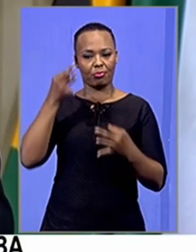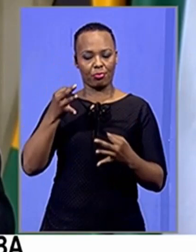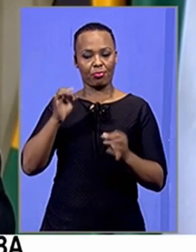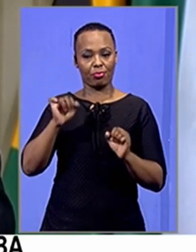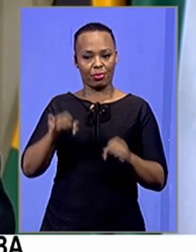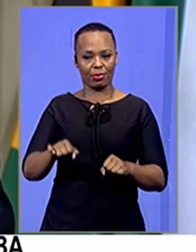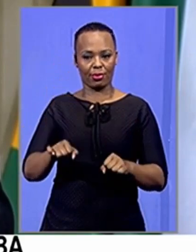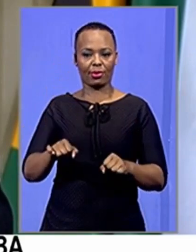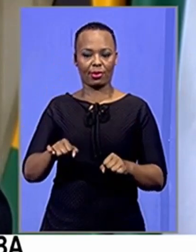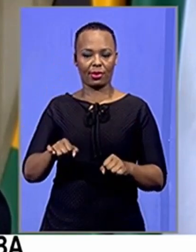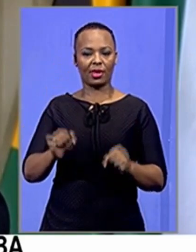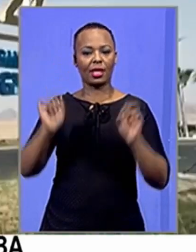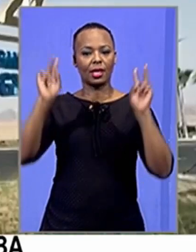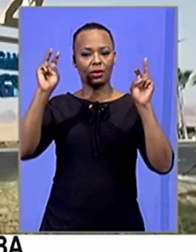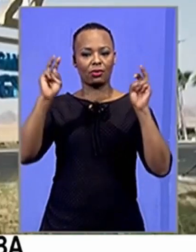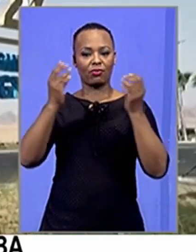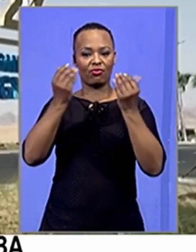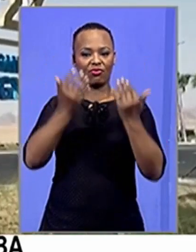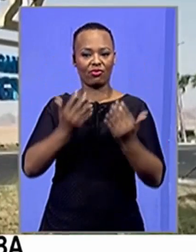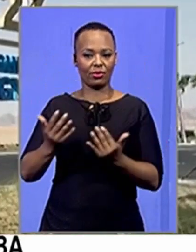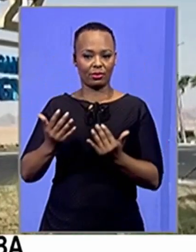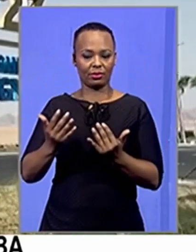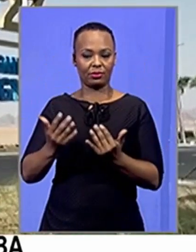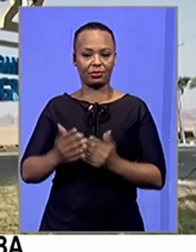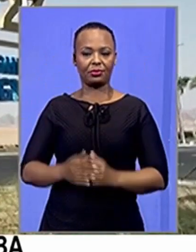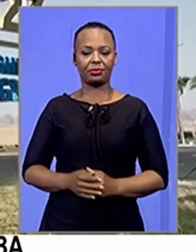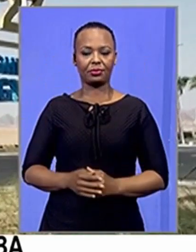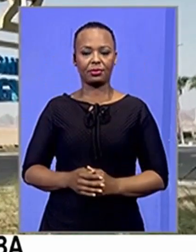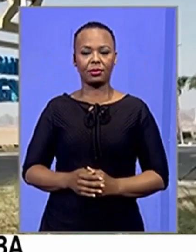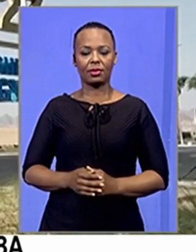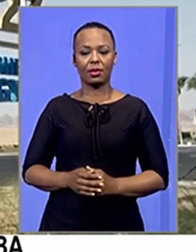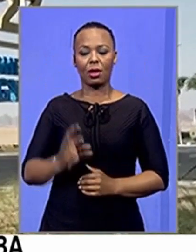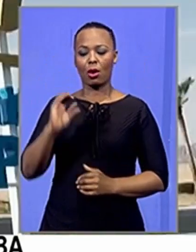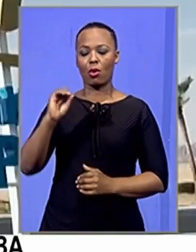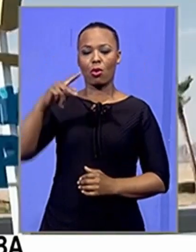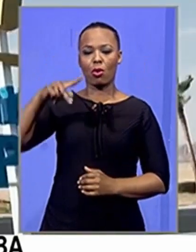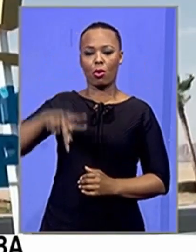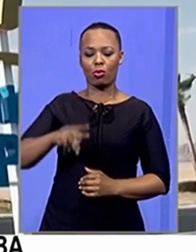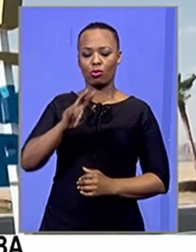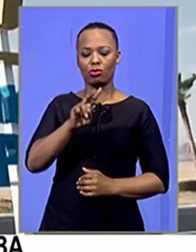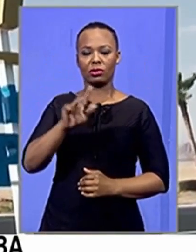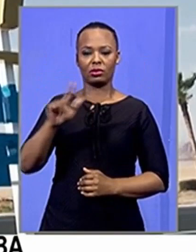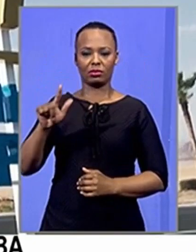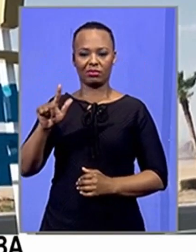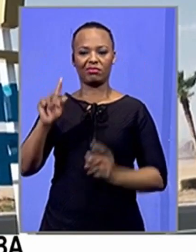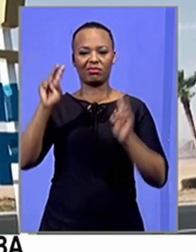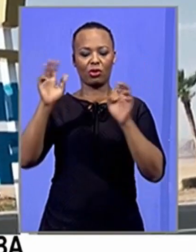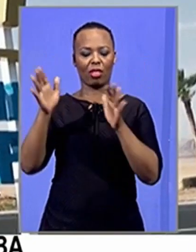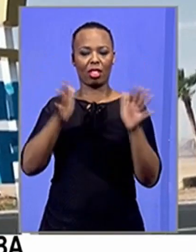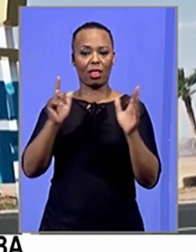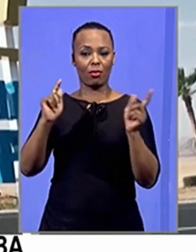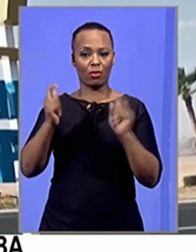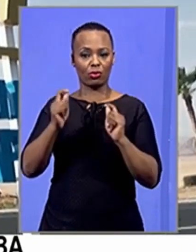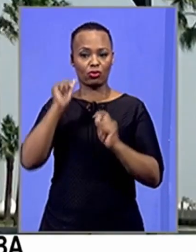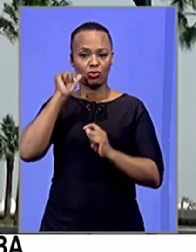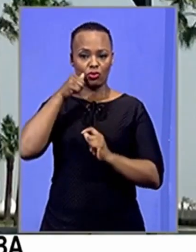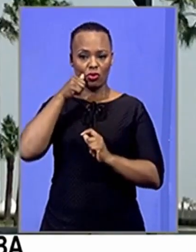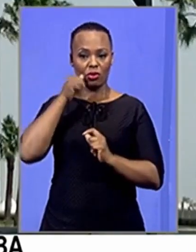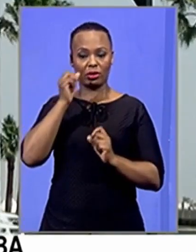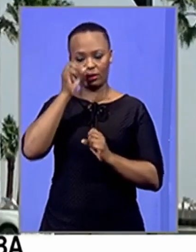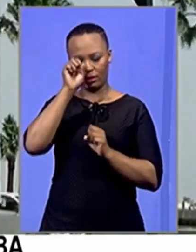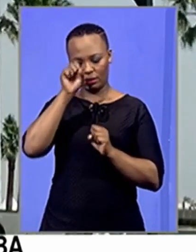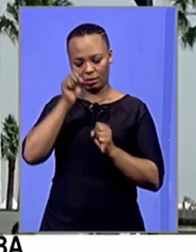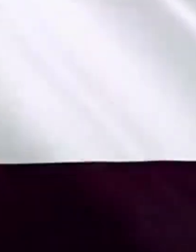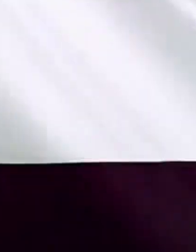of the financing. Sibuka sa COP27 se ka maemo a climate se a qala hosane e khepeta.